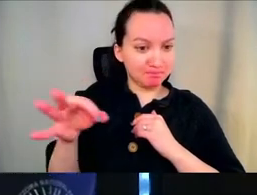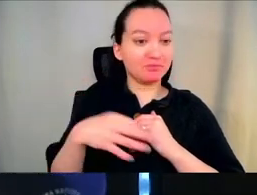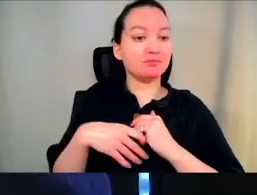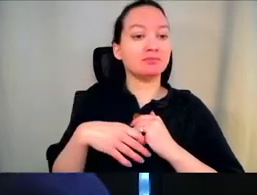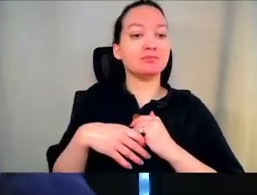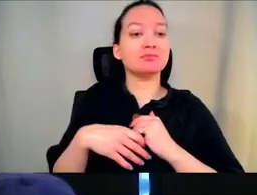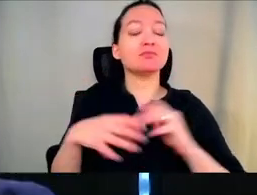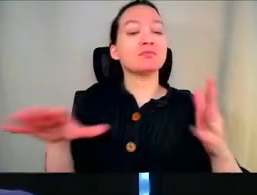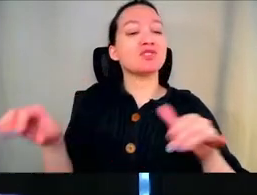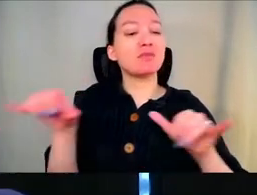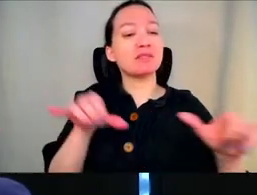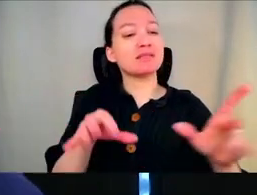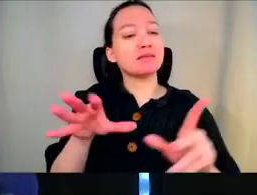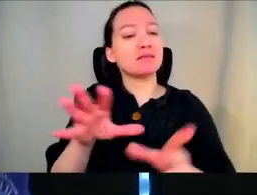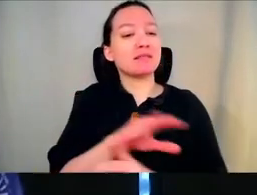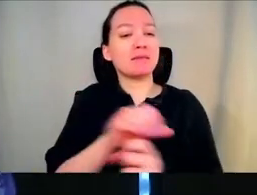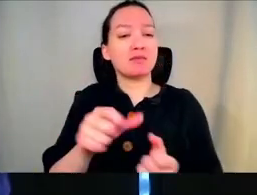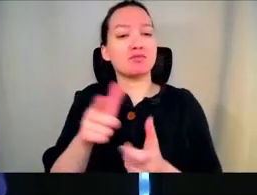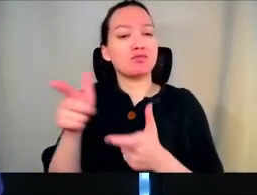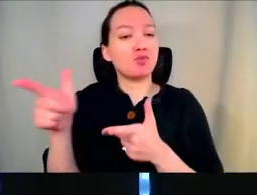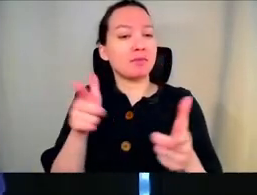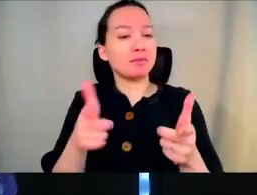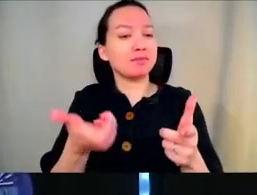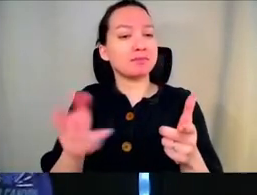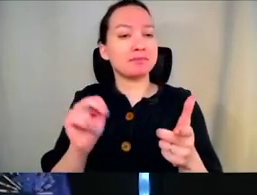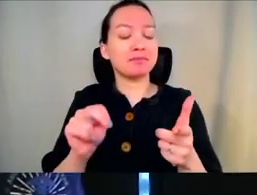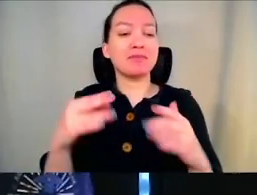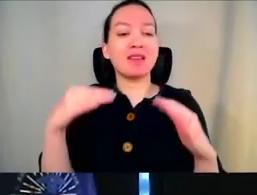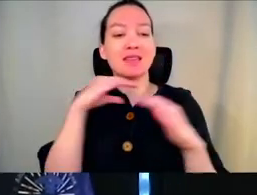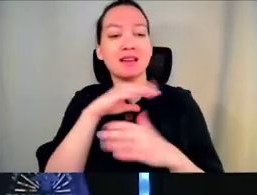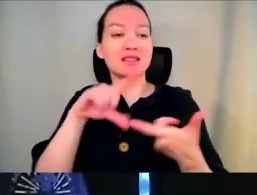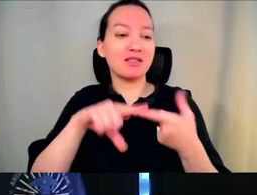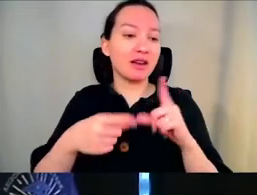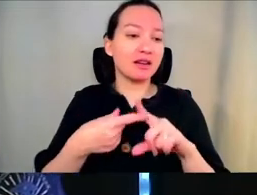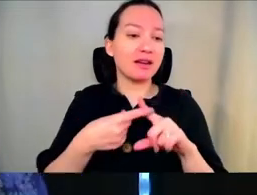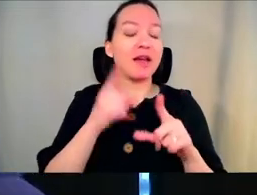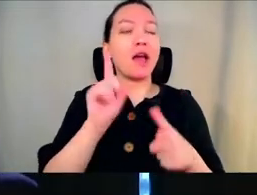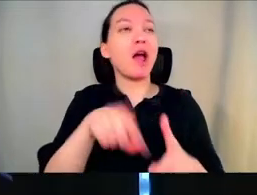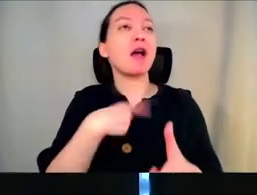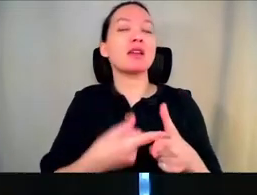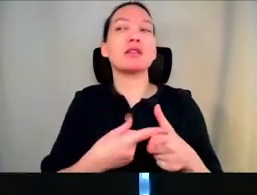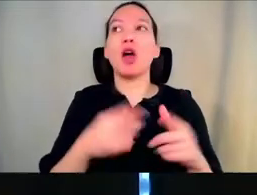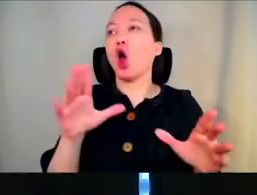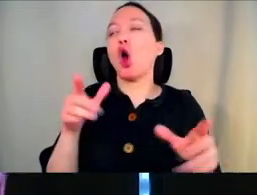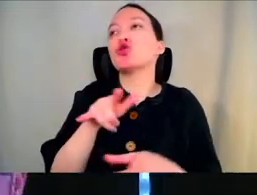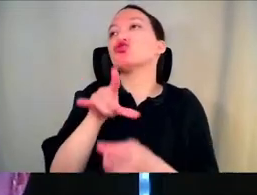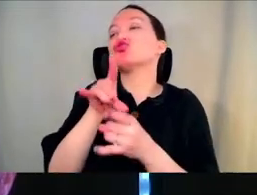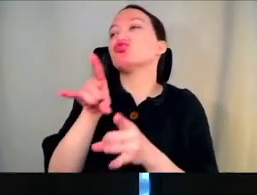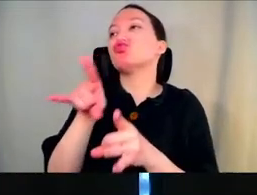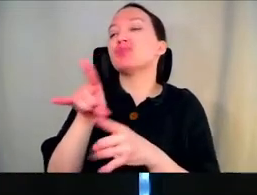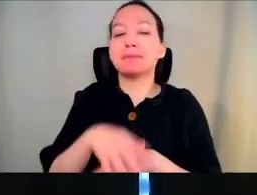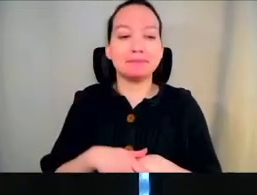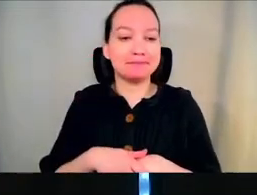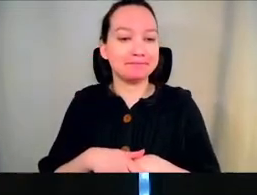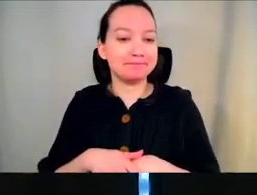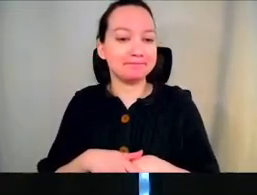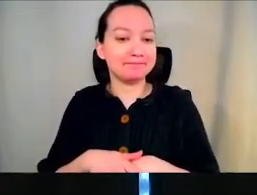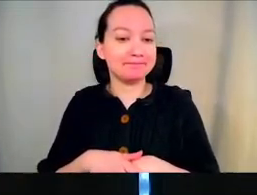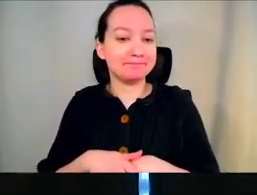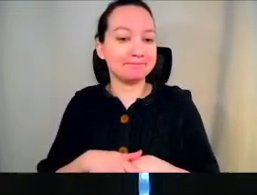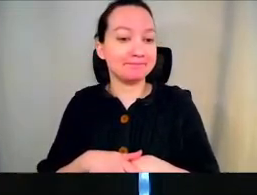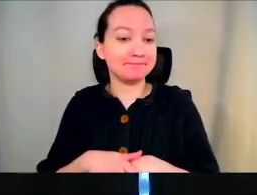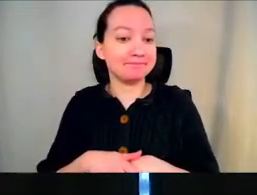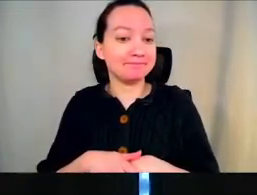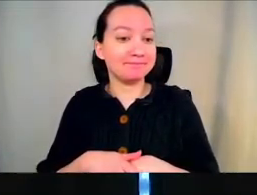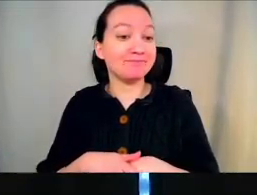Just as damaging as a madman shooting a deadly weapon is somebody who lies to a friend and then says, I was only joking. Now this